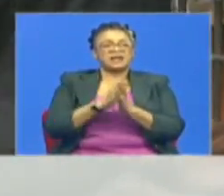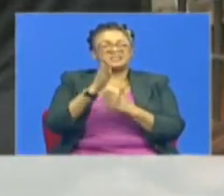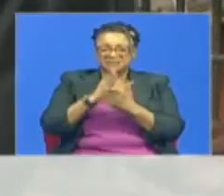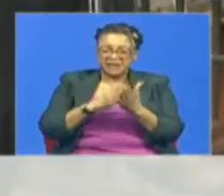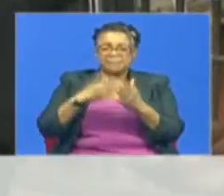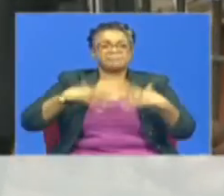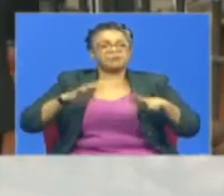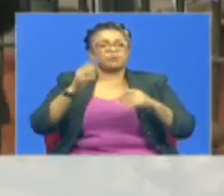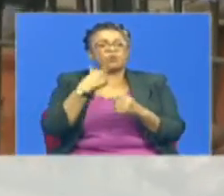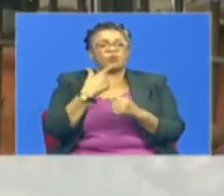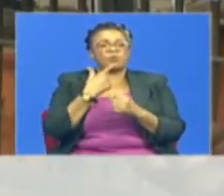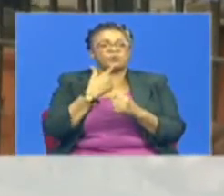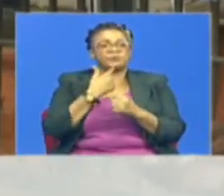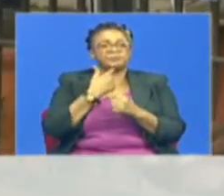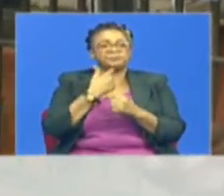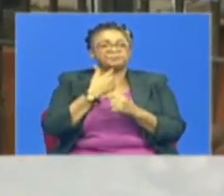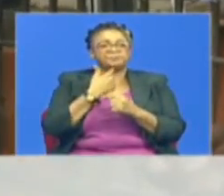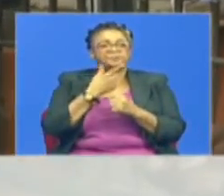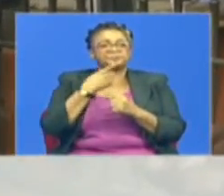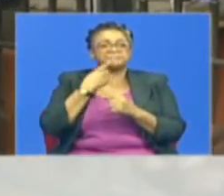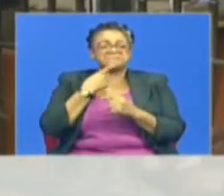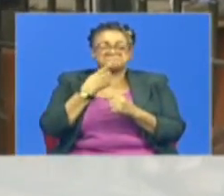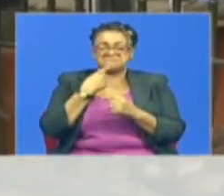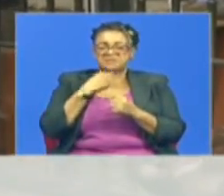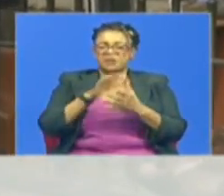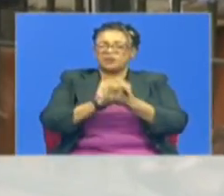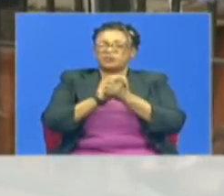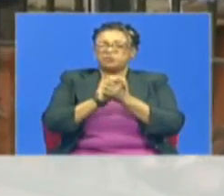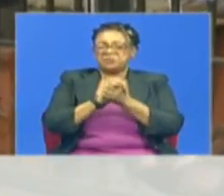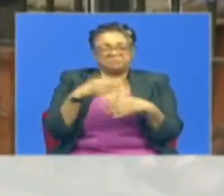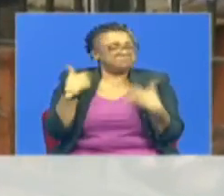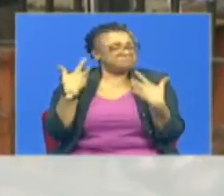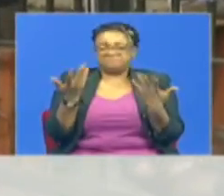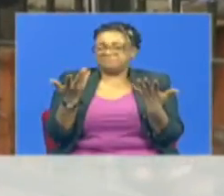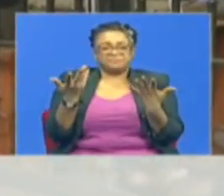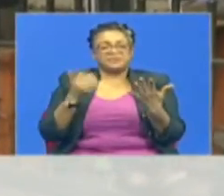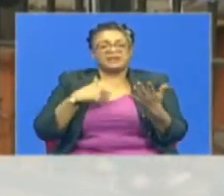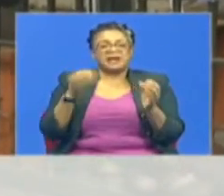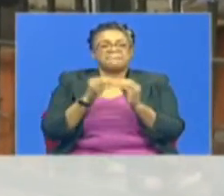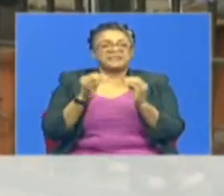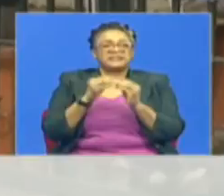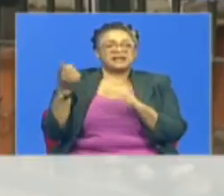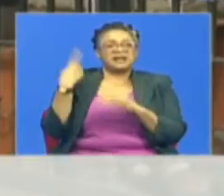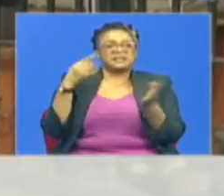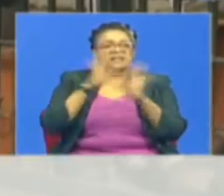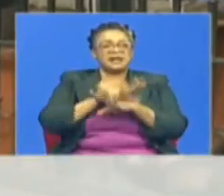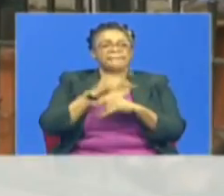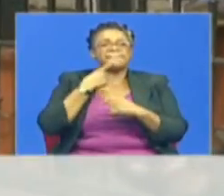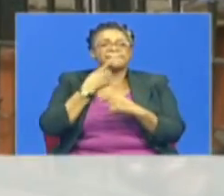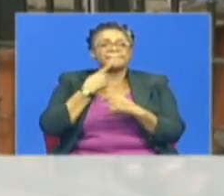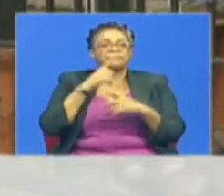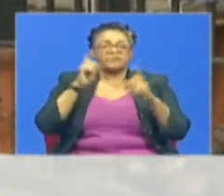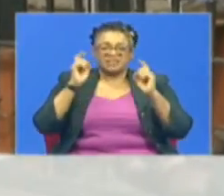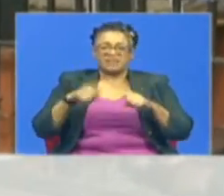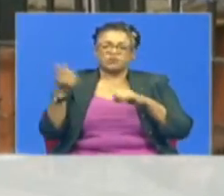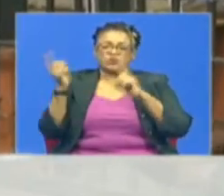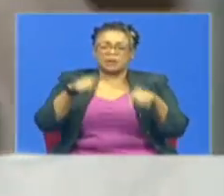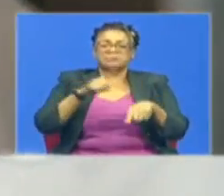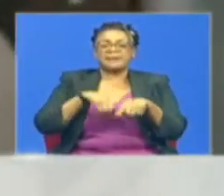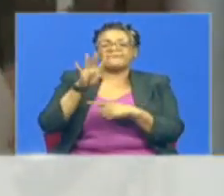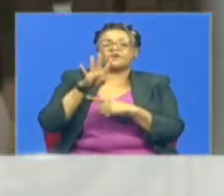calling Jubilee Bigwigs, I do not know them, had a meeting last night at Kasolin, and they said that they have to come here at 4 in the